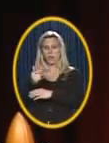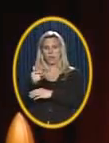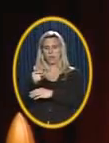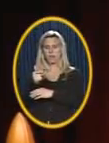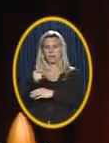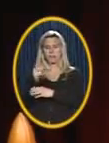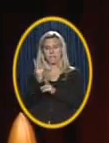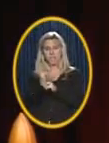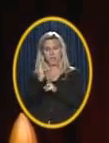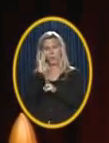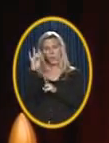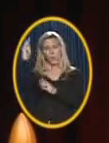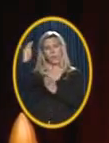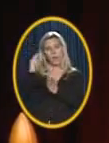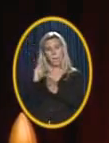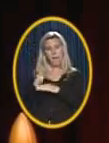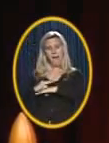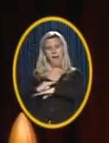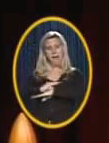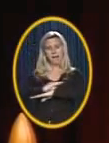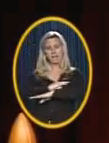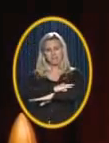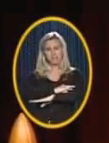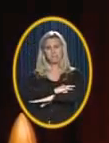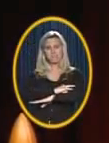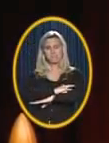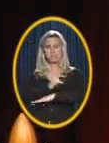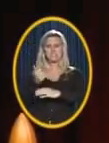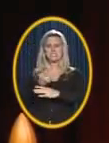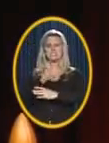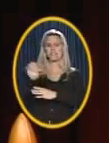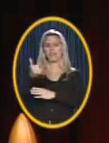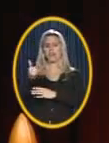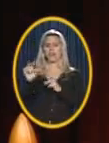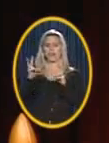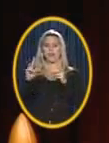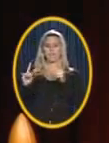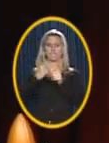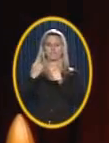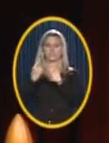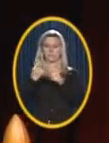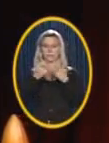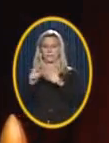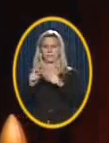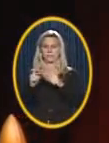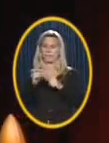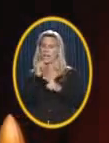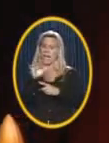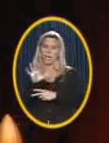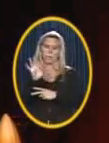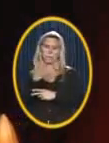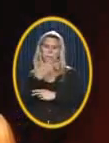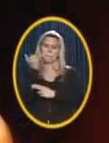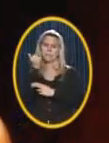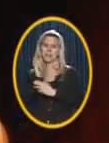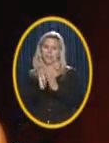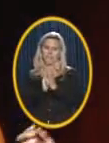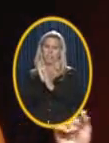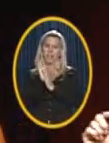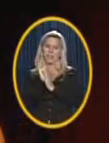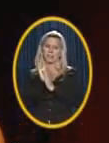come back in and land at a runway and a number of other firsts. So I couldn't have picked a better flight to go on.